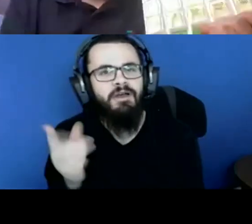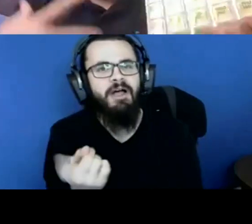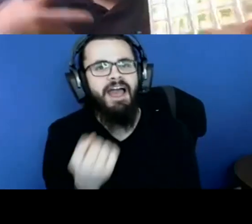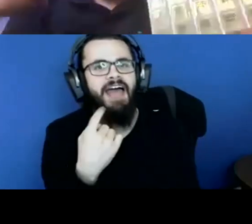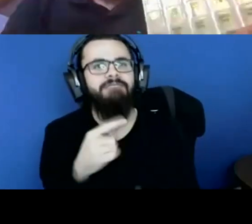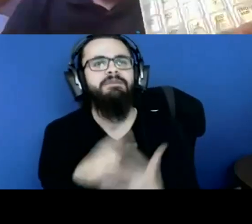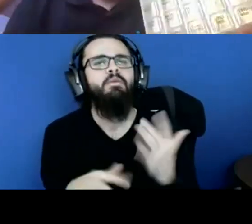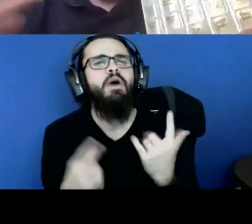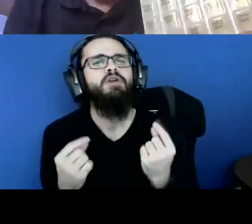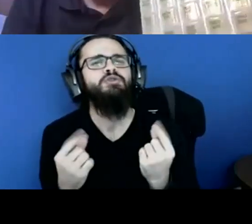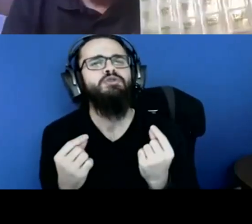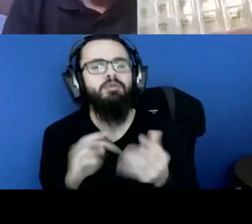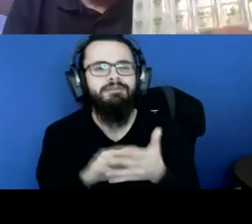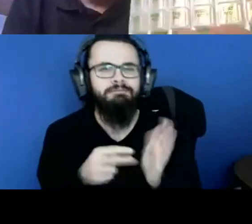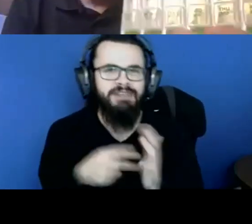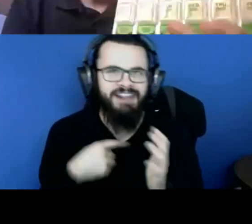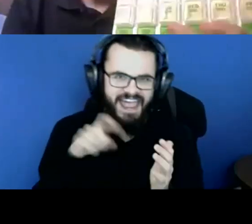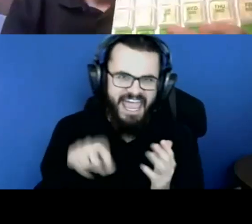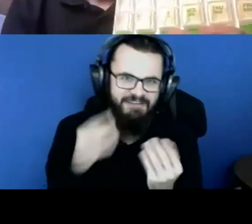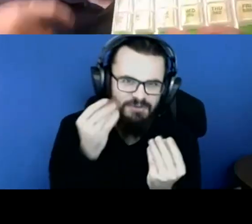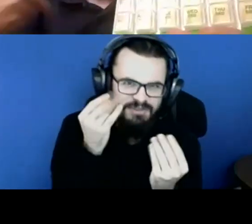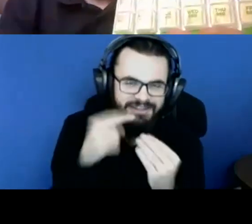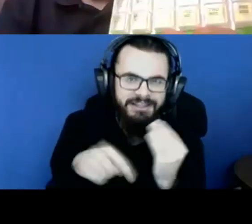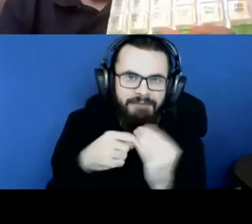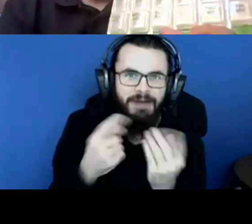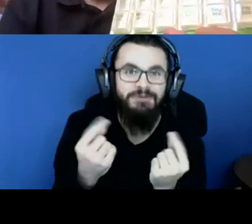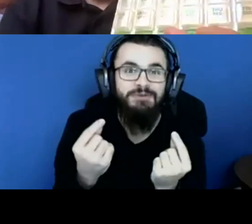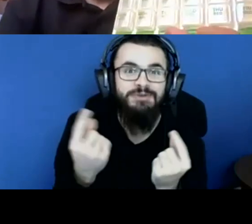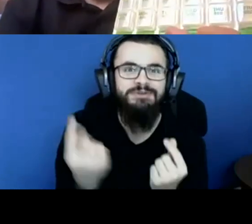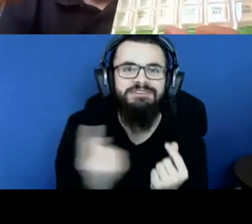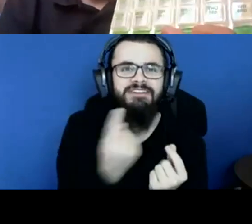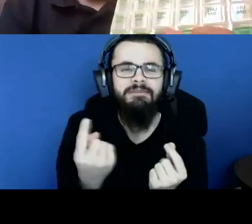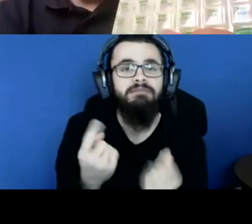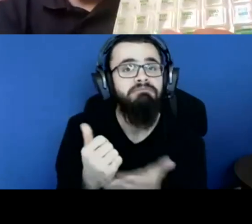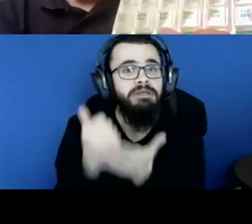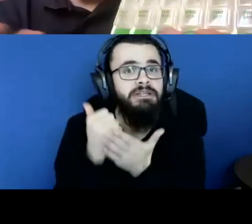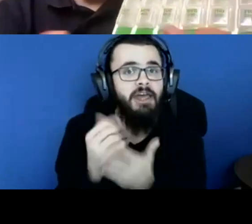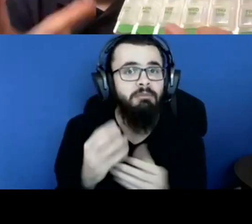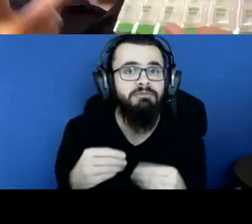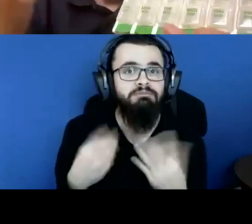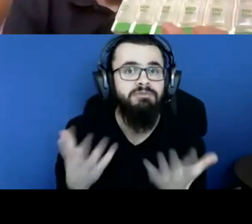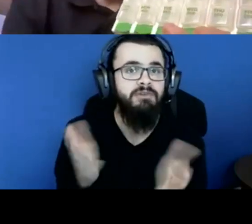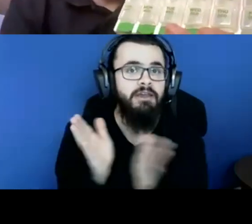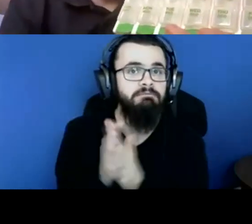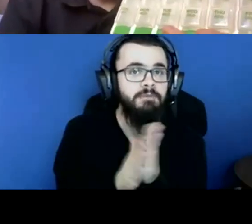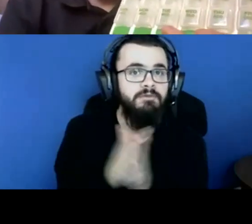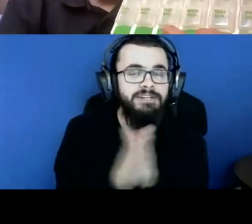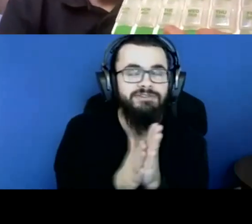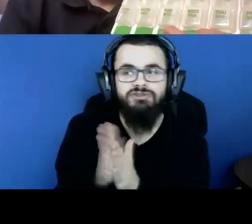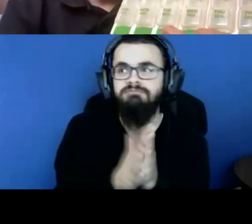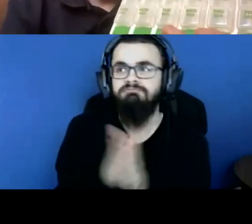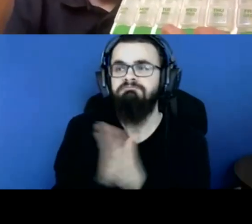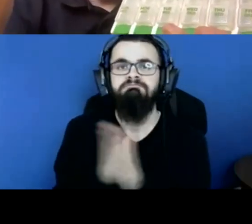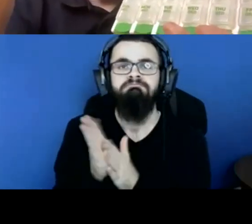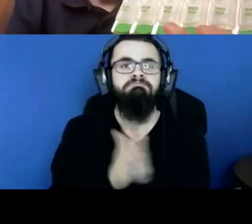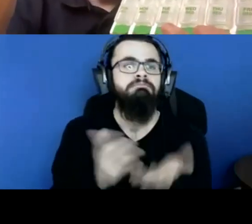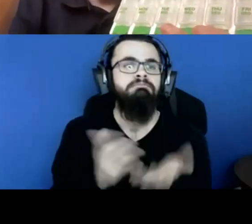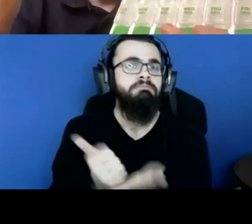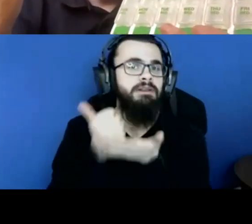keeps me motivated. That keeps me wanting to be,